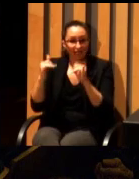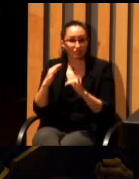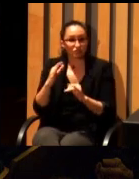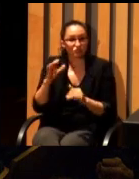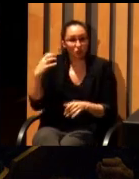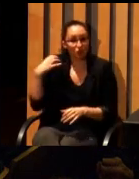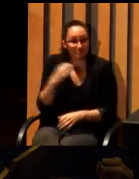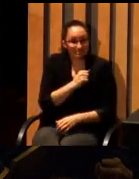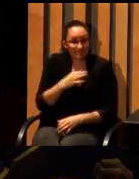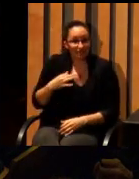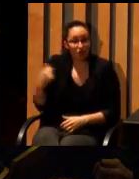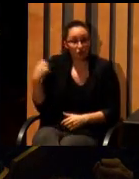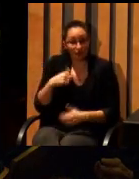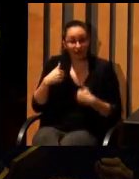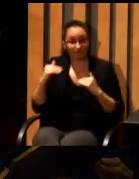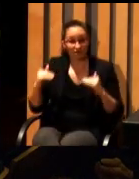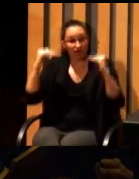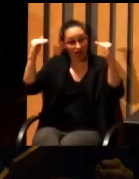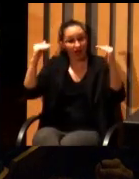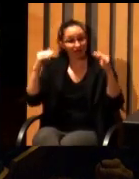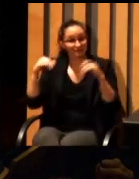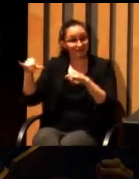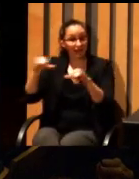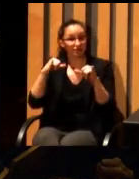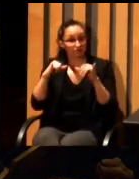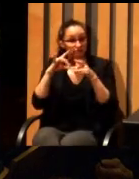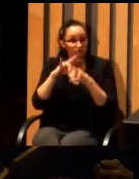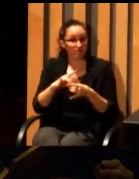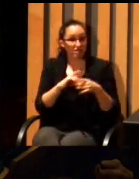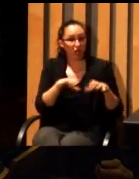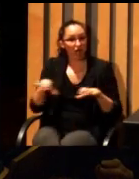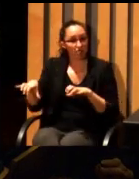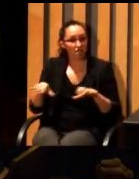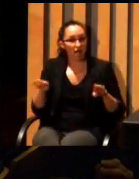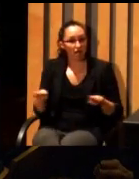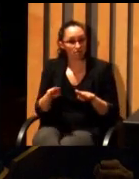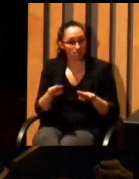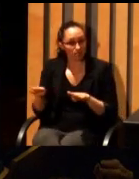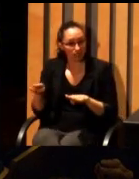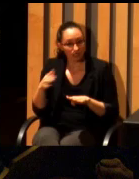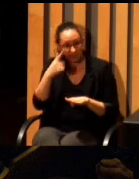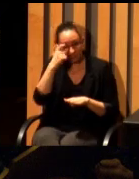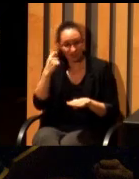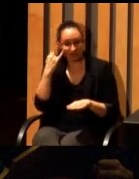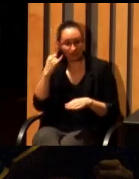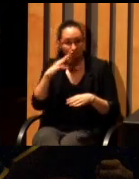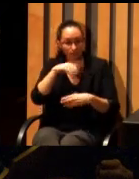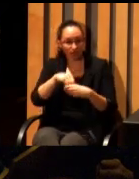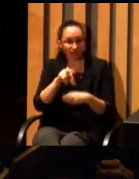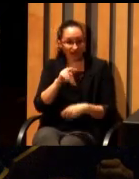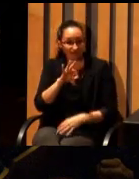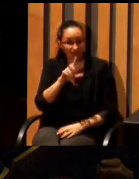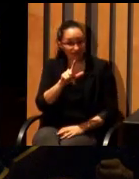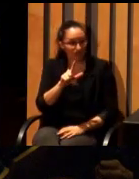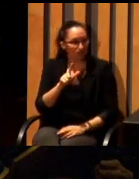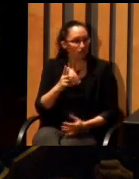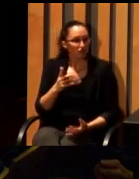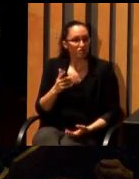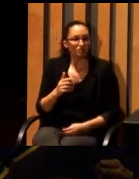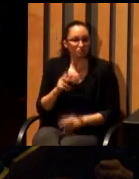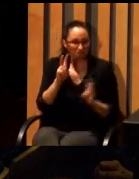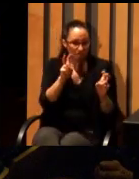hold ourselves to higher standards of responsible conduct because of what it means to be part of the National Football League. So I just wonder, do you think